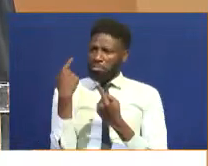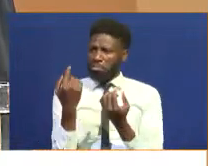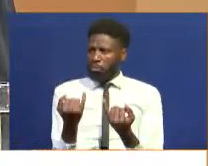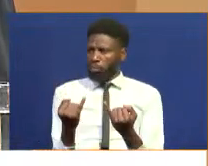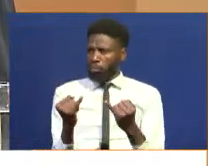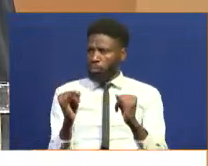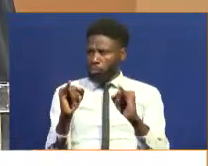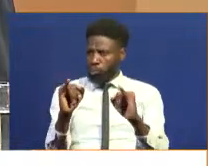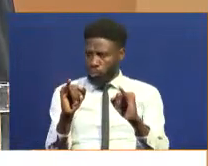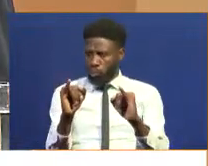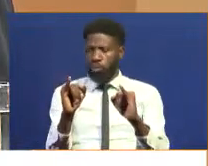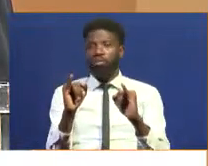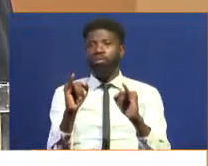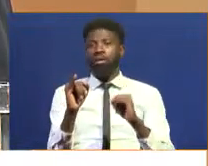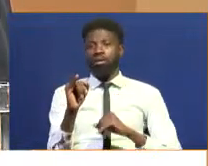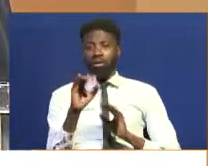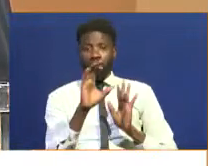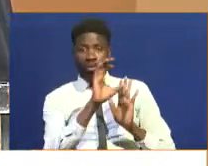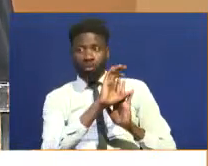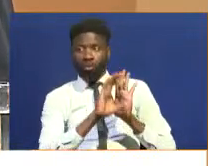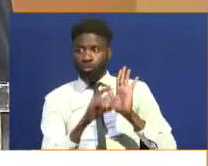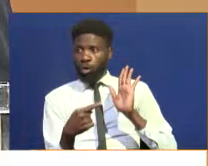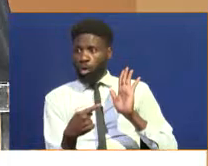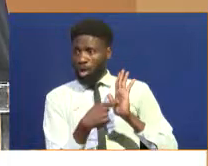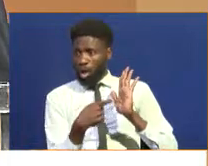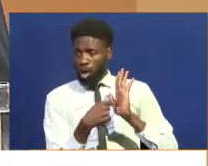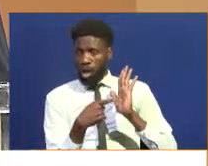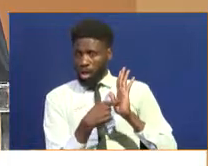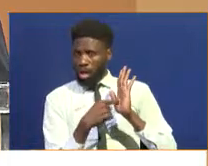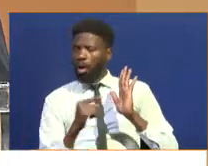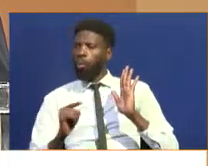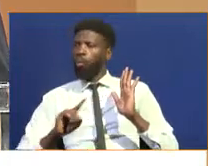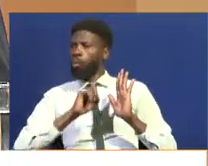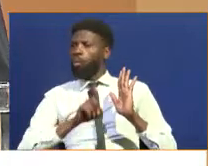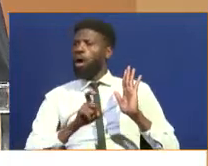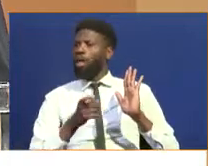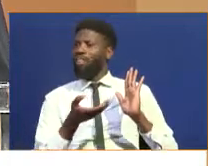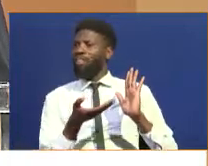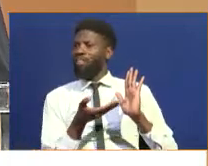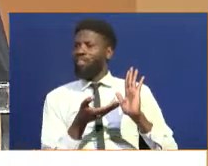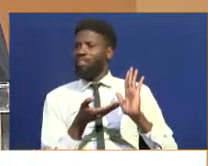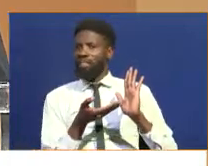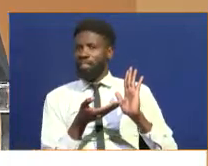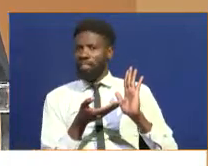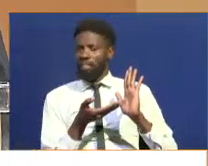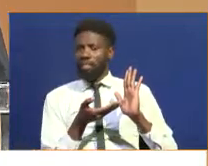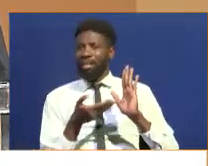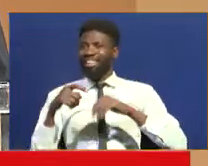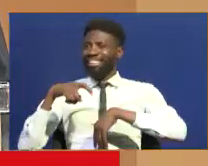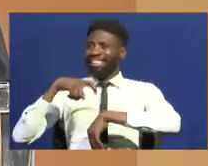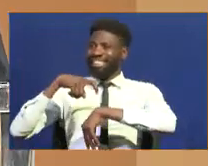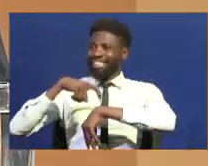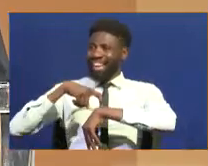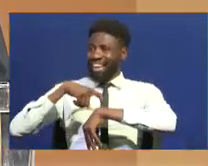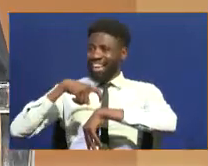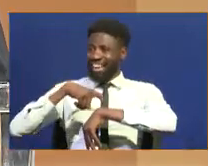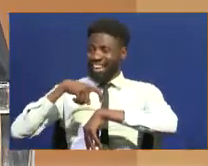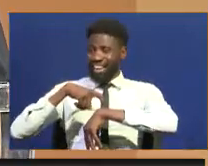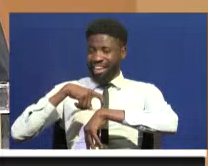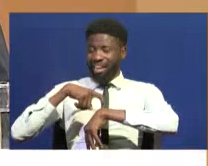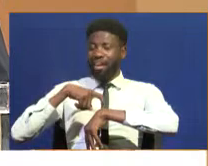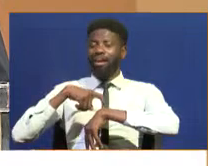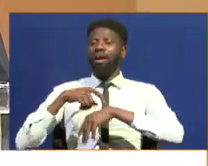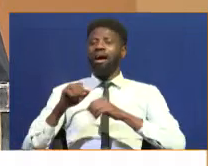this constitution. Even one of the key questions which were being asked by this when even the